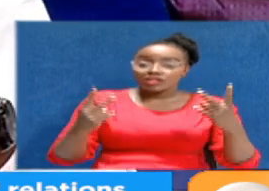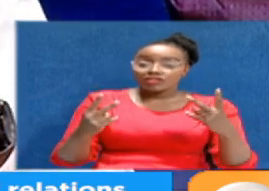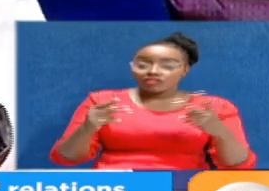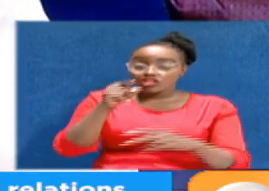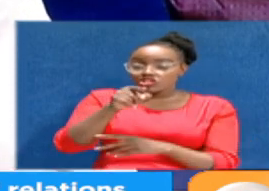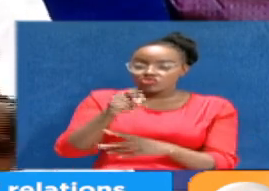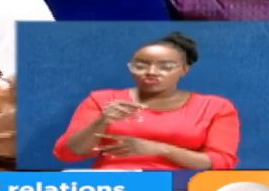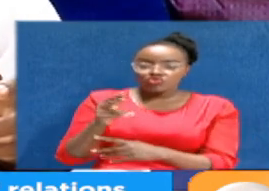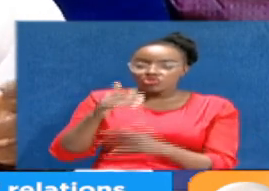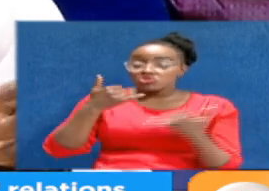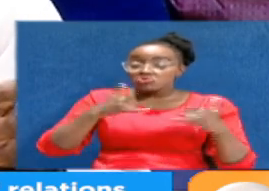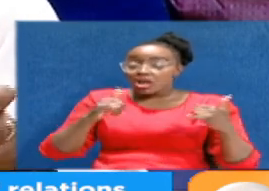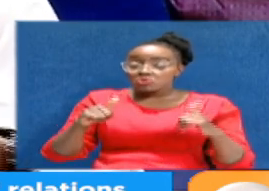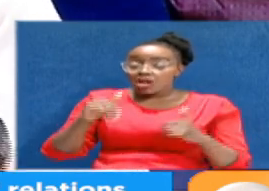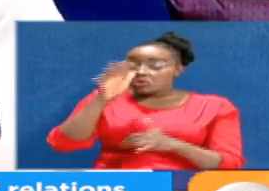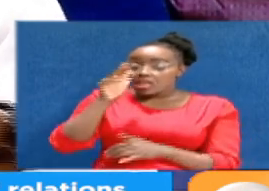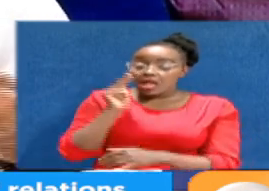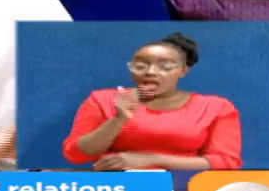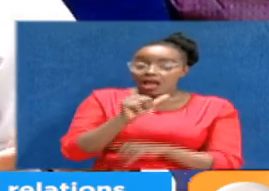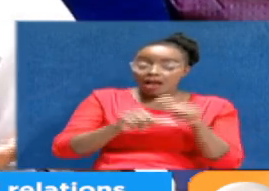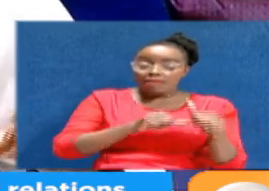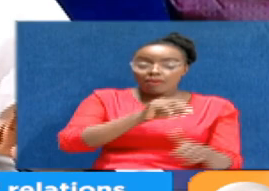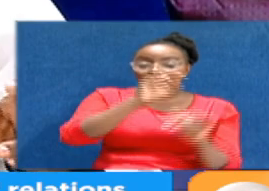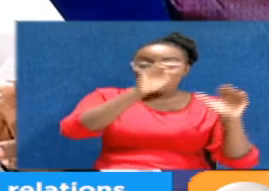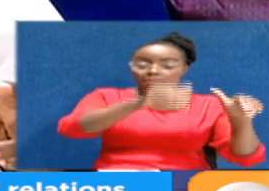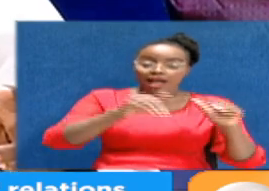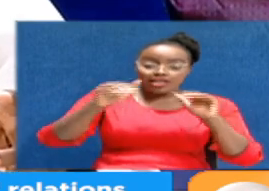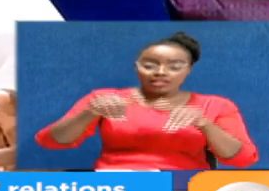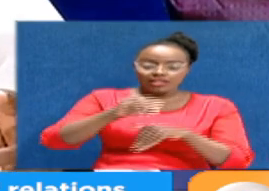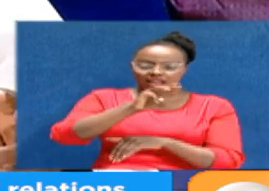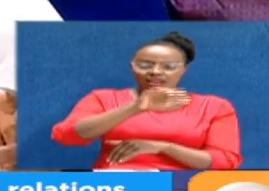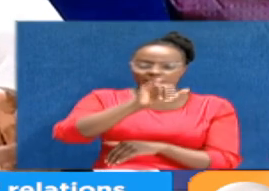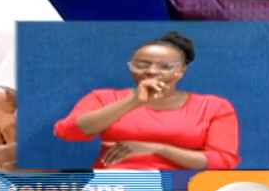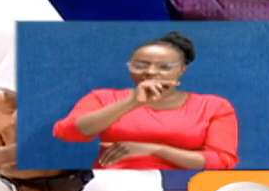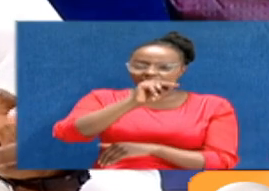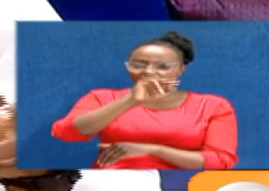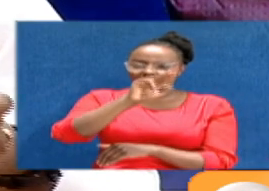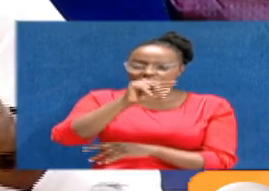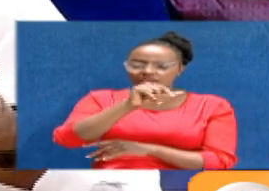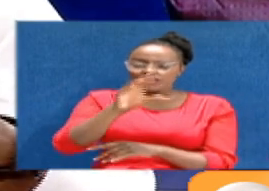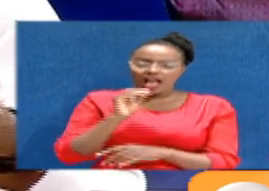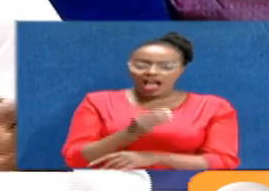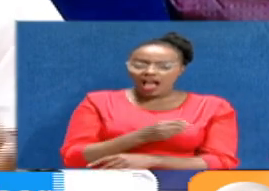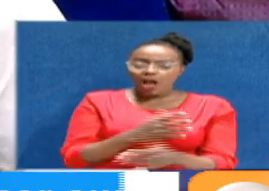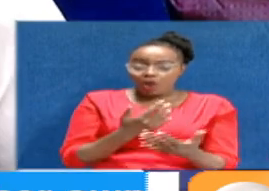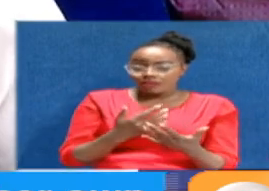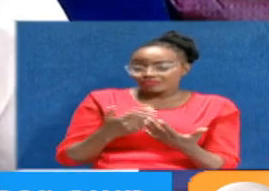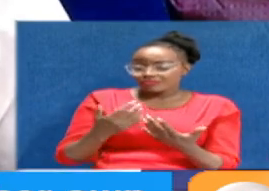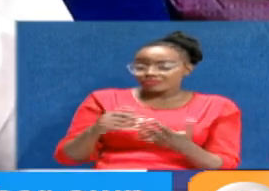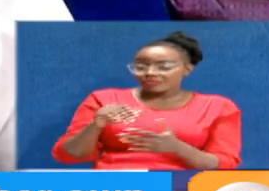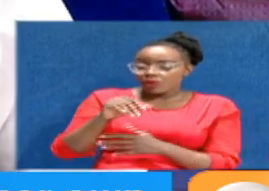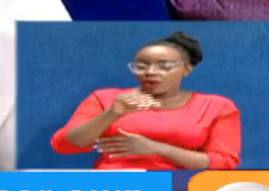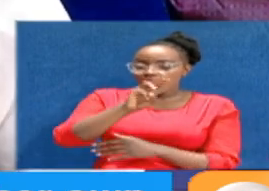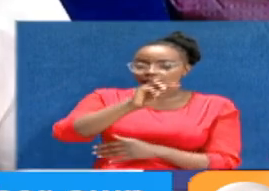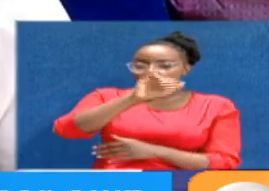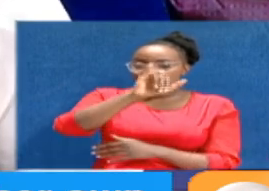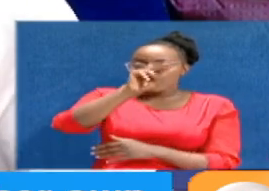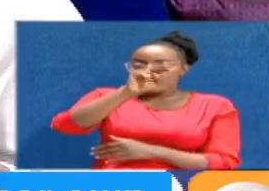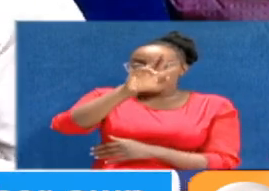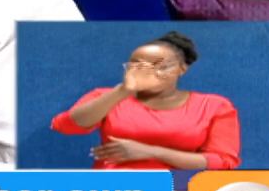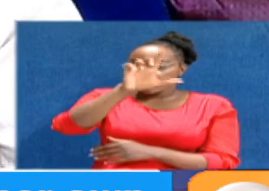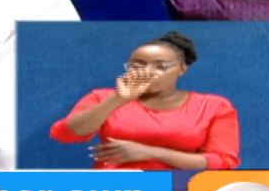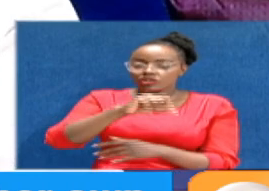don't shortchange us. Don't shortchange us on mining. These are our minerals, and we are going to benefit